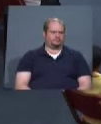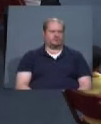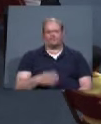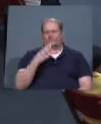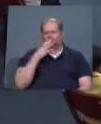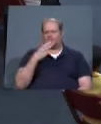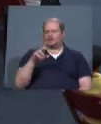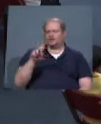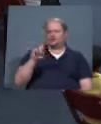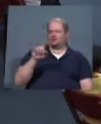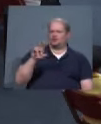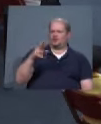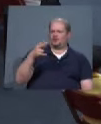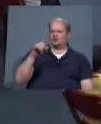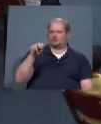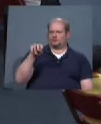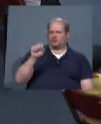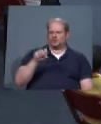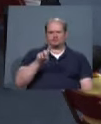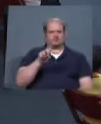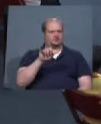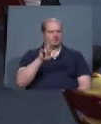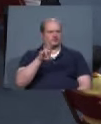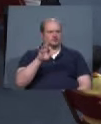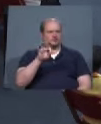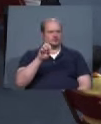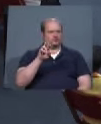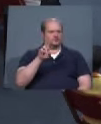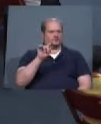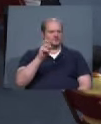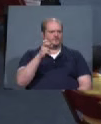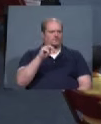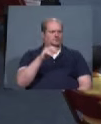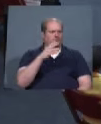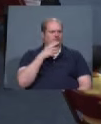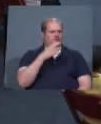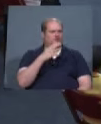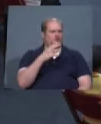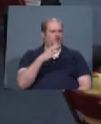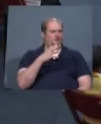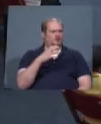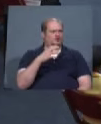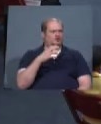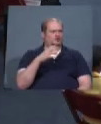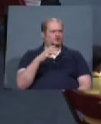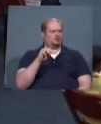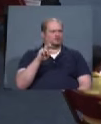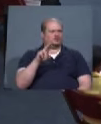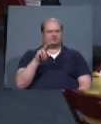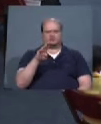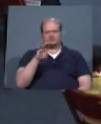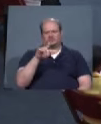Thank you, Director Hines. Director Fortson. Thank you, Vice Mayor. Mr. Buzinski.